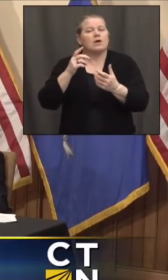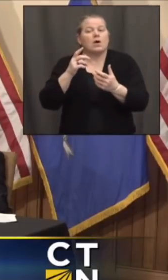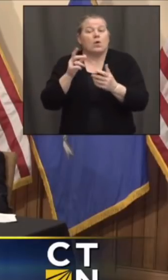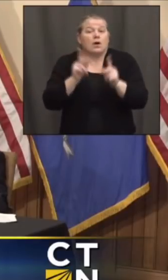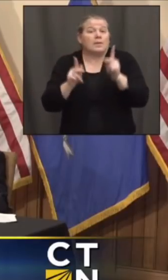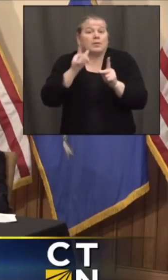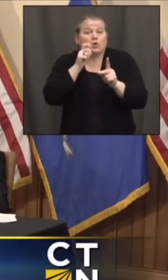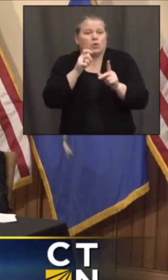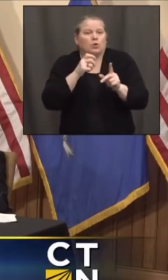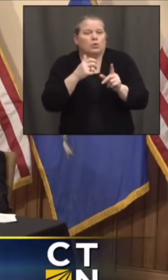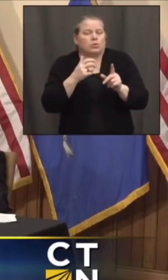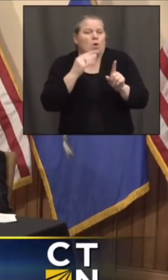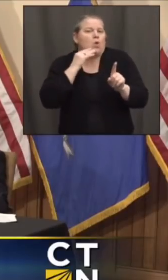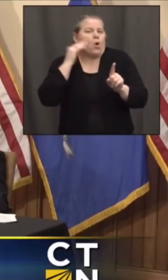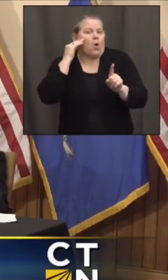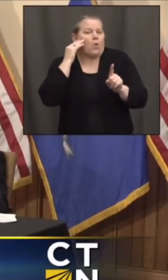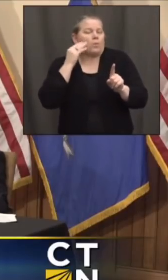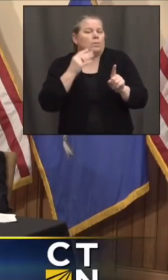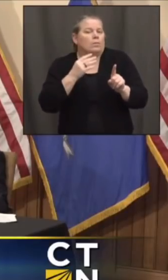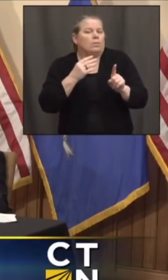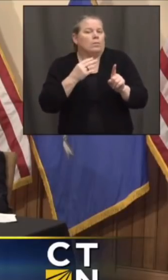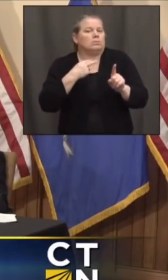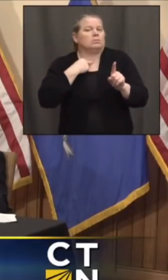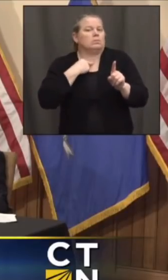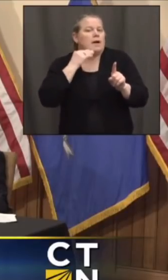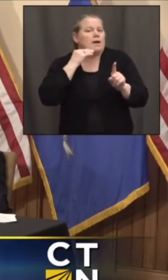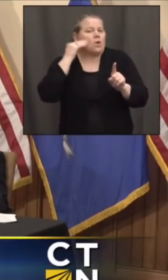kind of what can they do to get vaccinated?